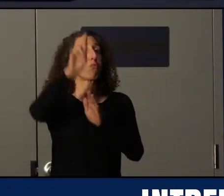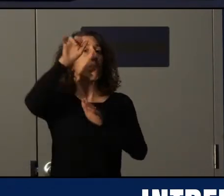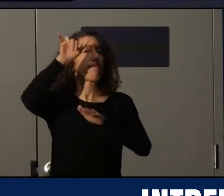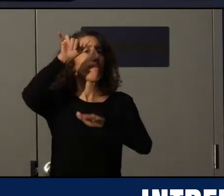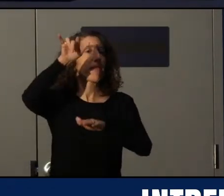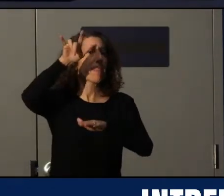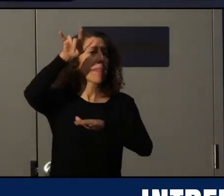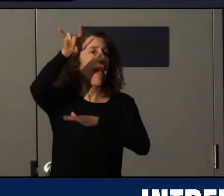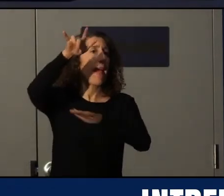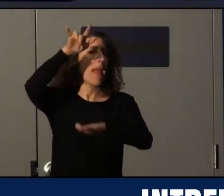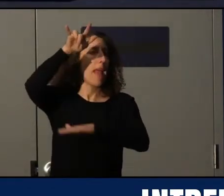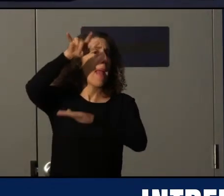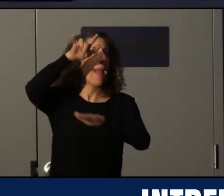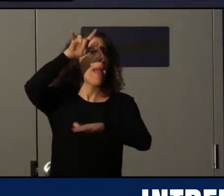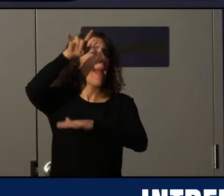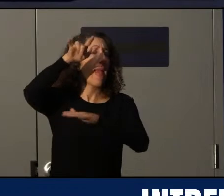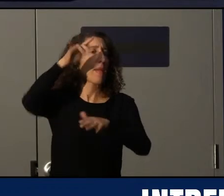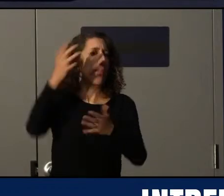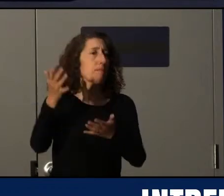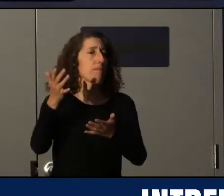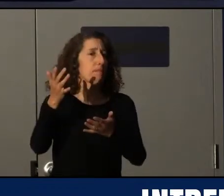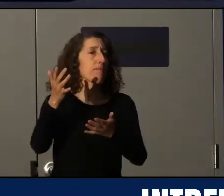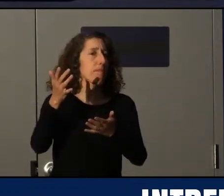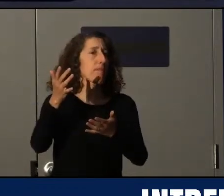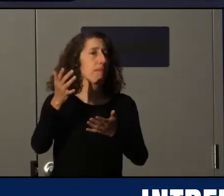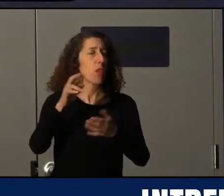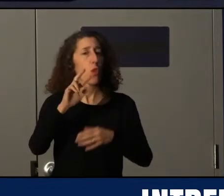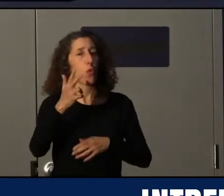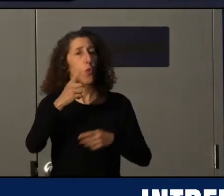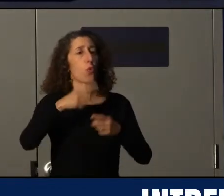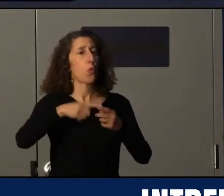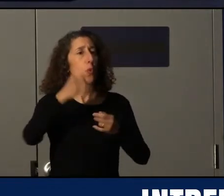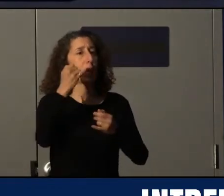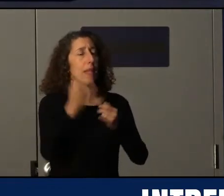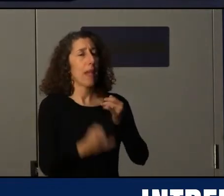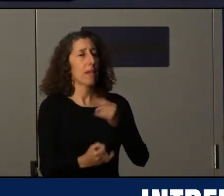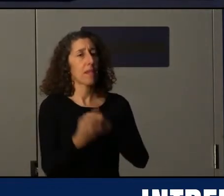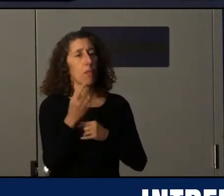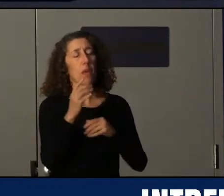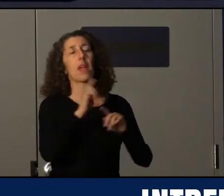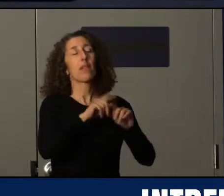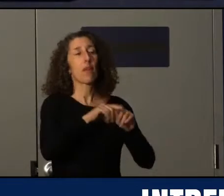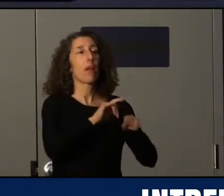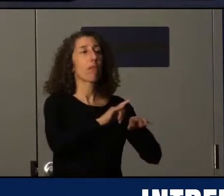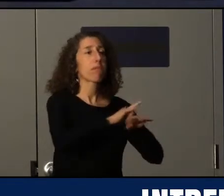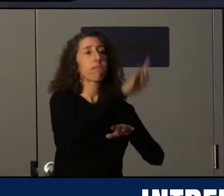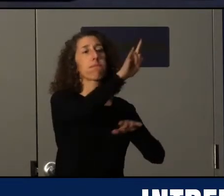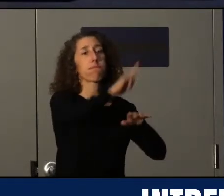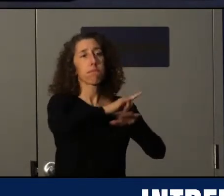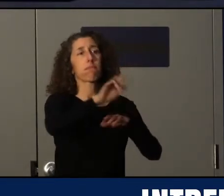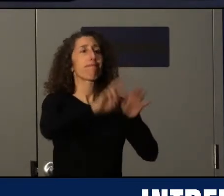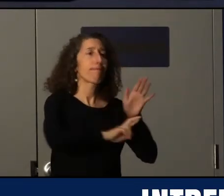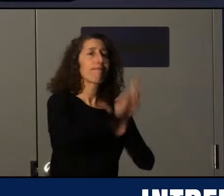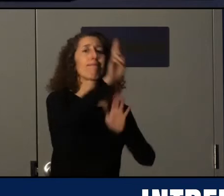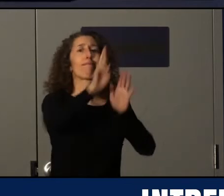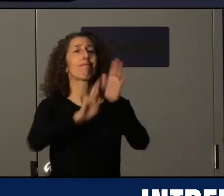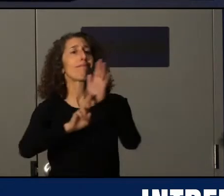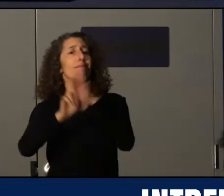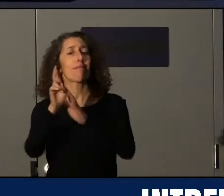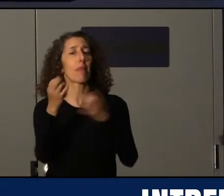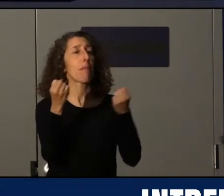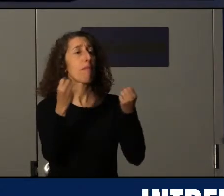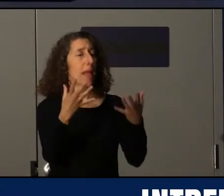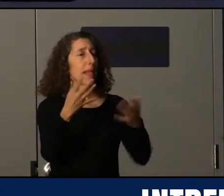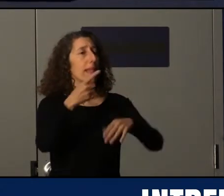to last. You guys are third to last. Third to last flight. So if you can just share with us some of those